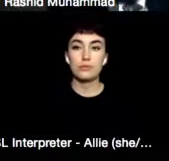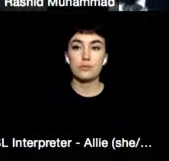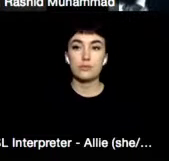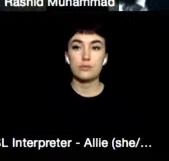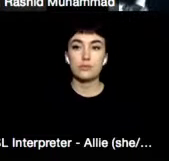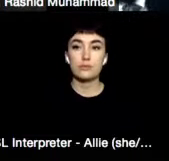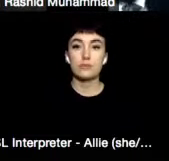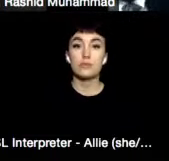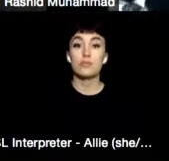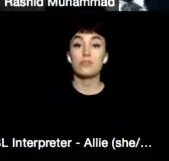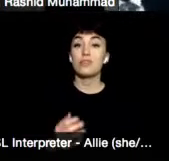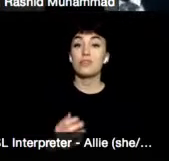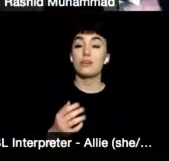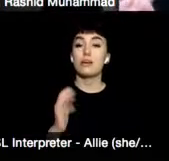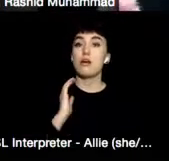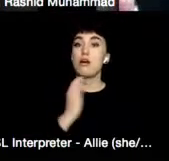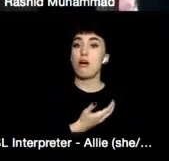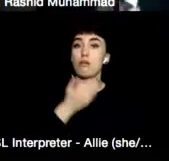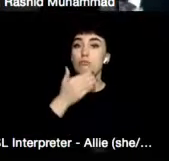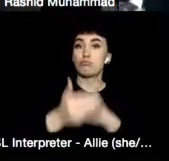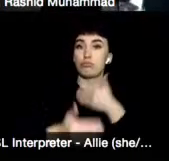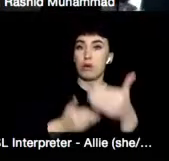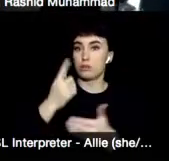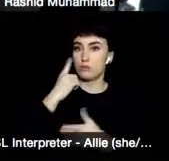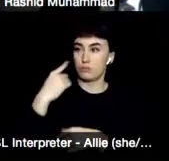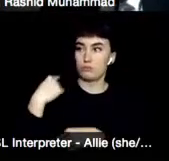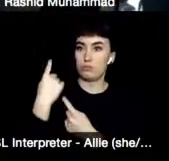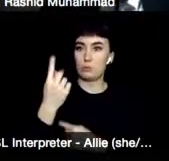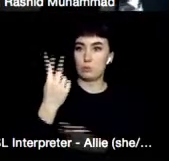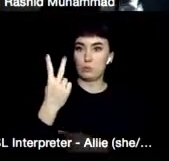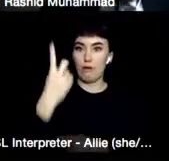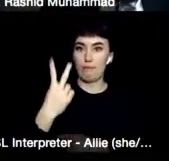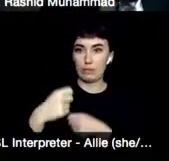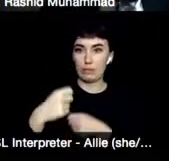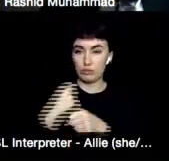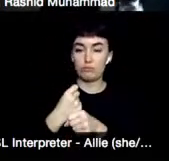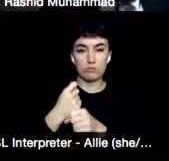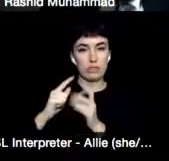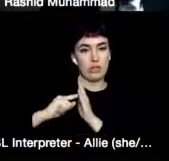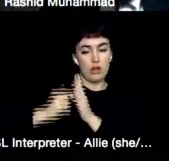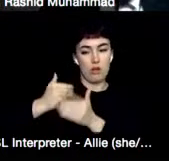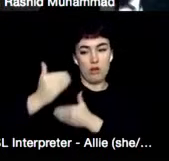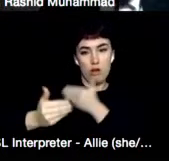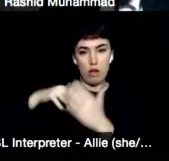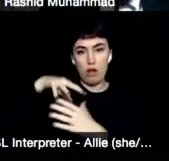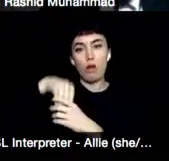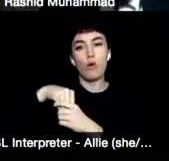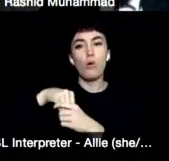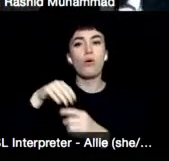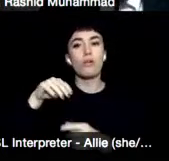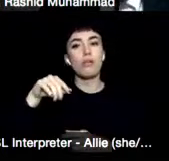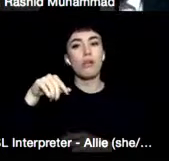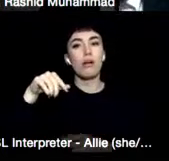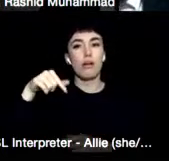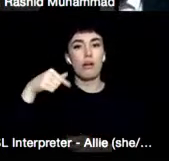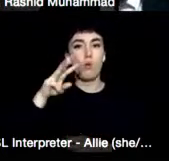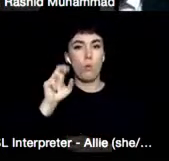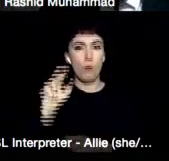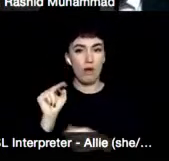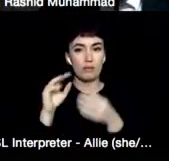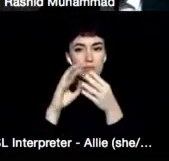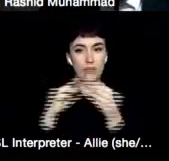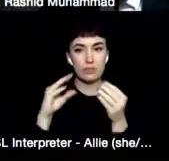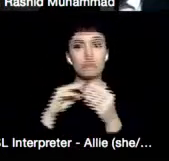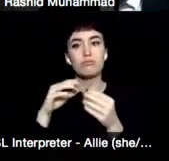Our process over the last 2.5 years, our initial process included, as Gwen mentioned and